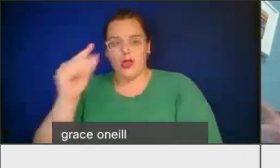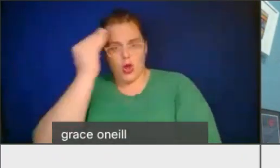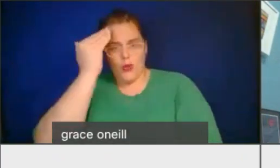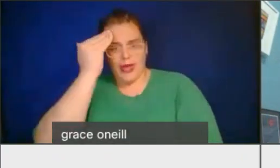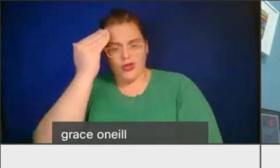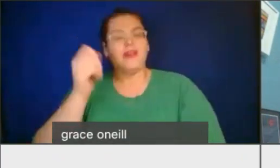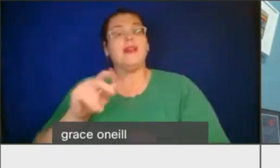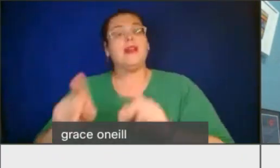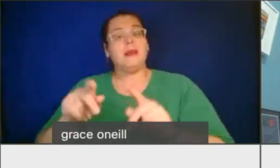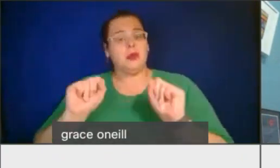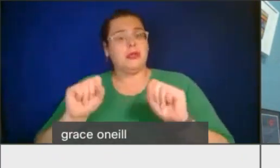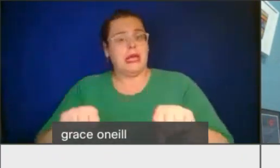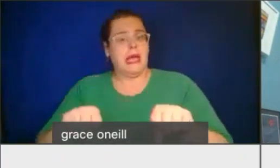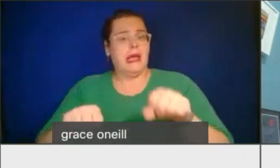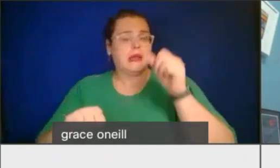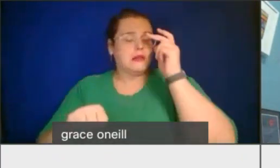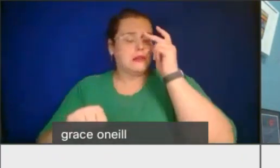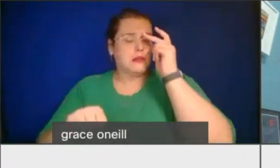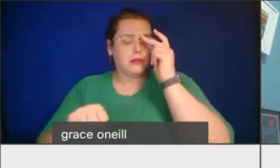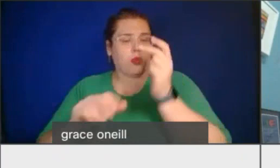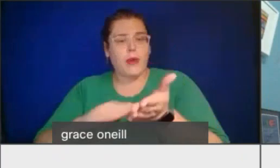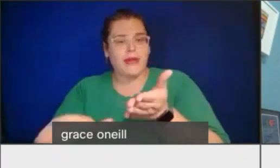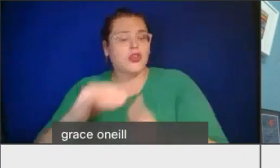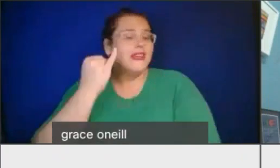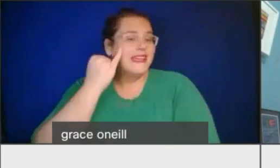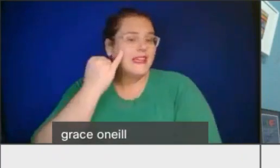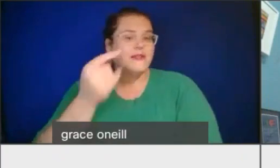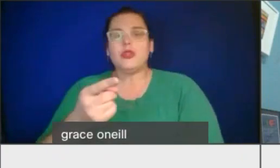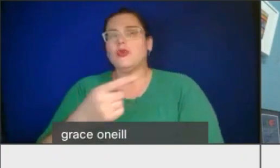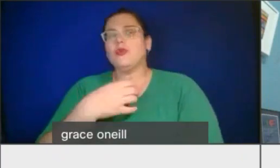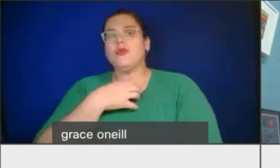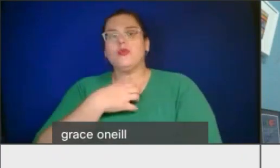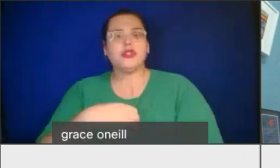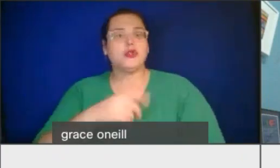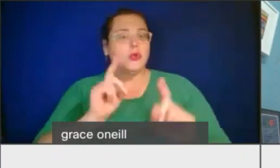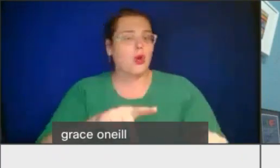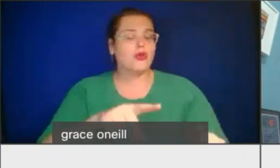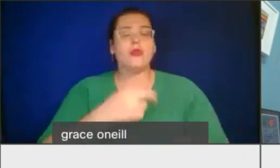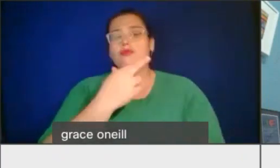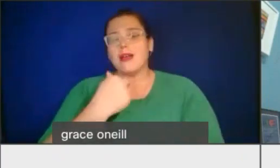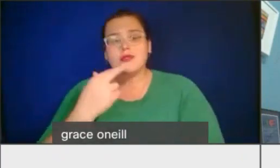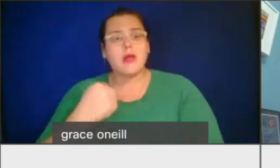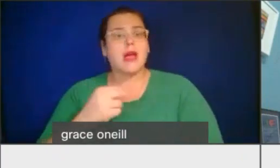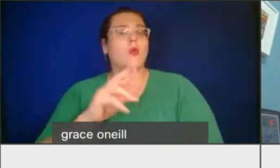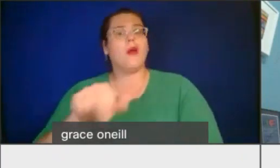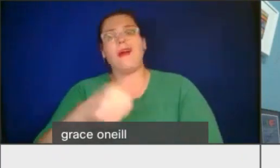waiver if you wish to go to a restaurant or one of these other